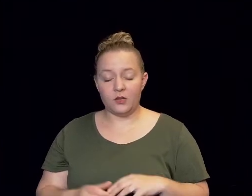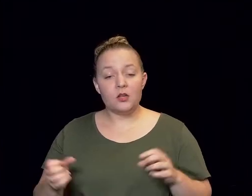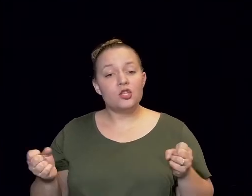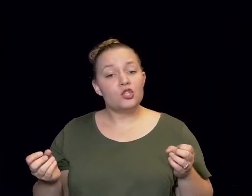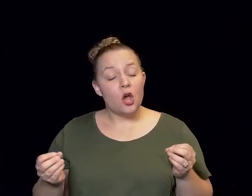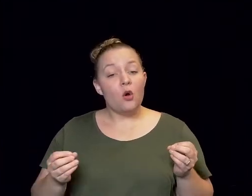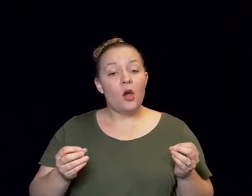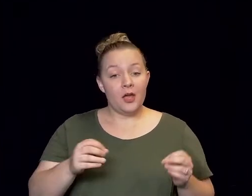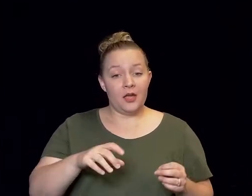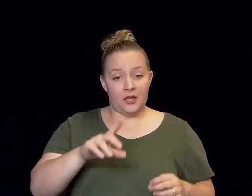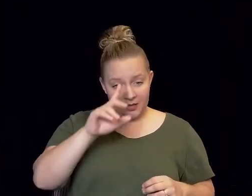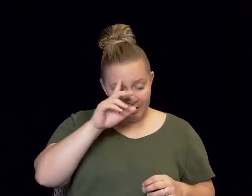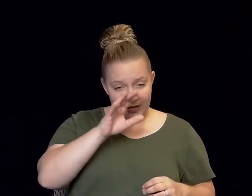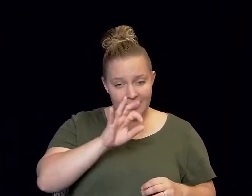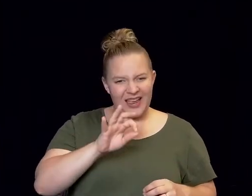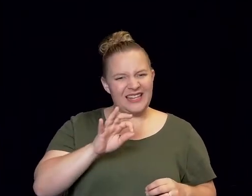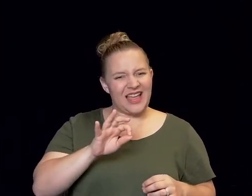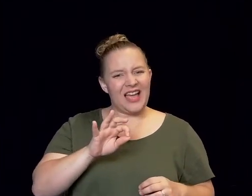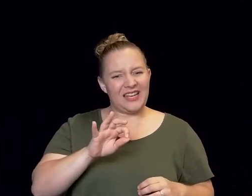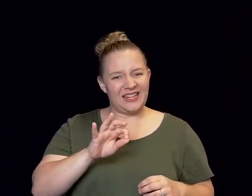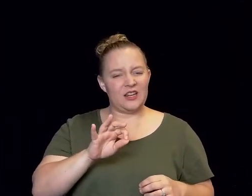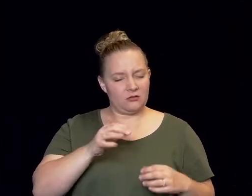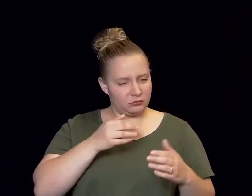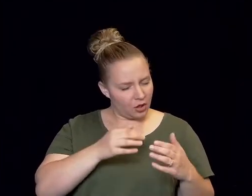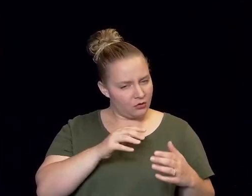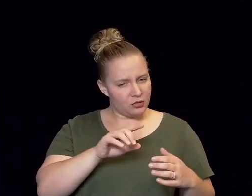So 99 cents is close to